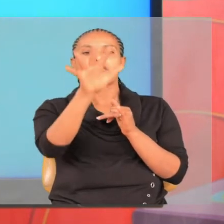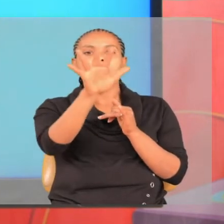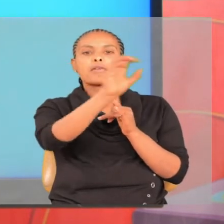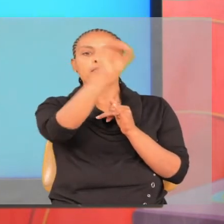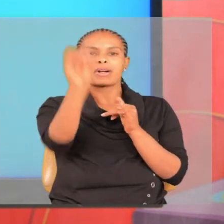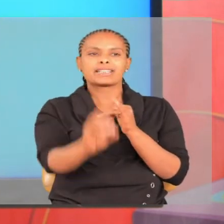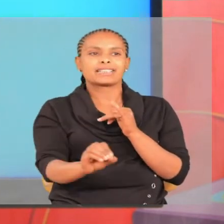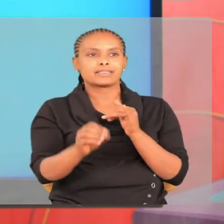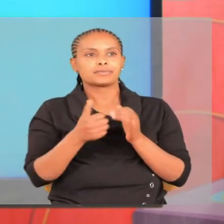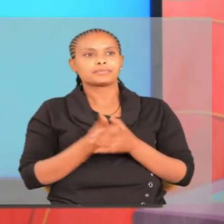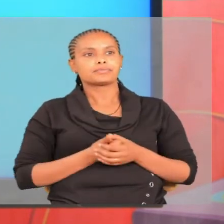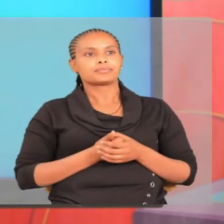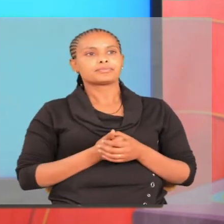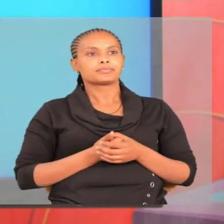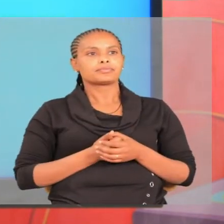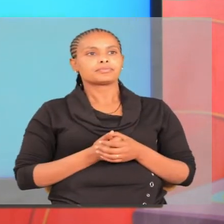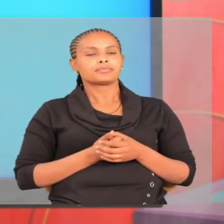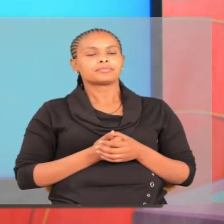26.5%.